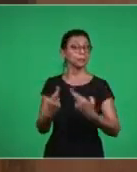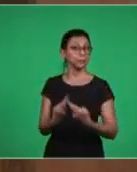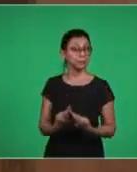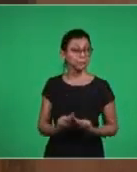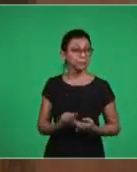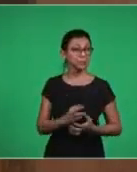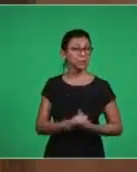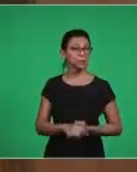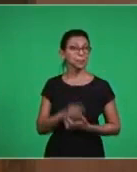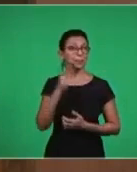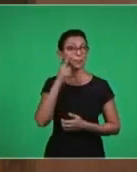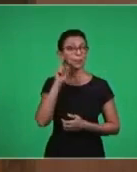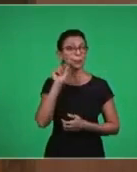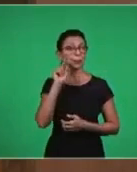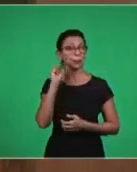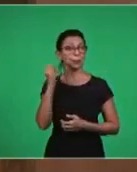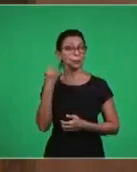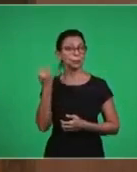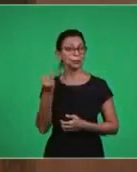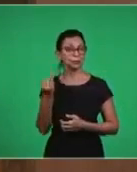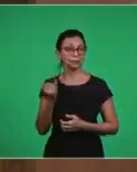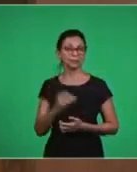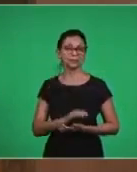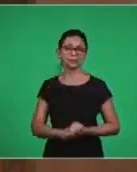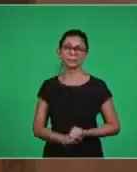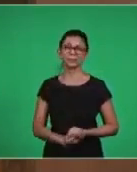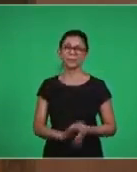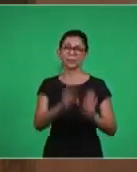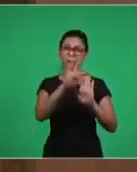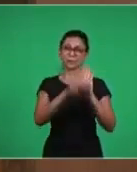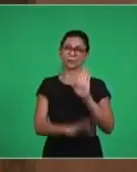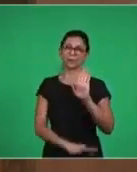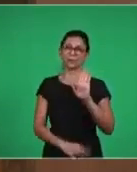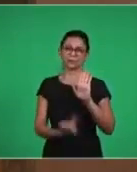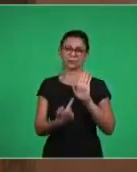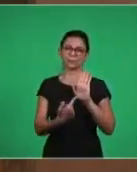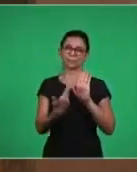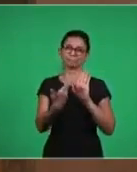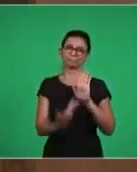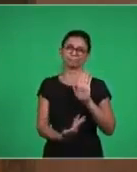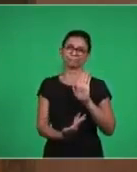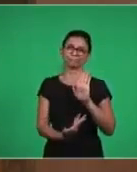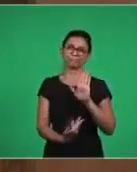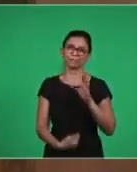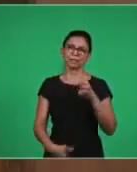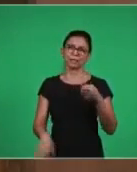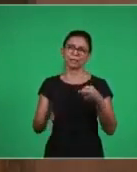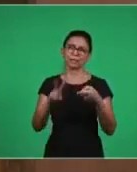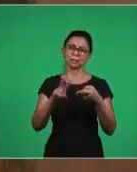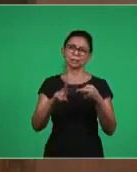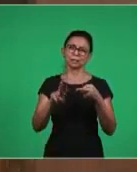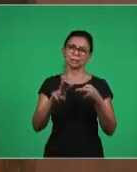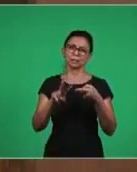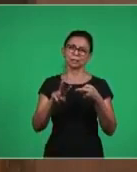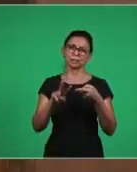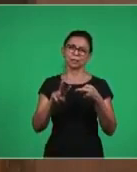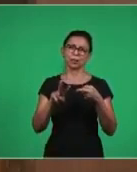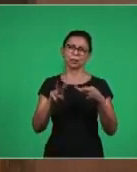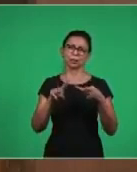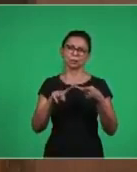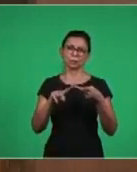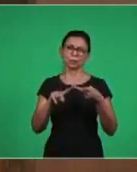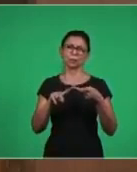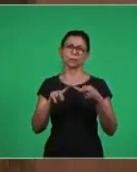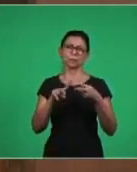we are going to go to what is important. This is the text. So the historical is in the